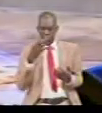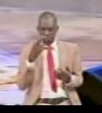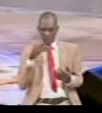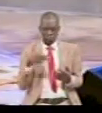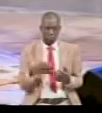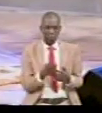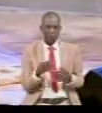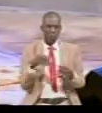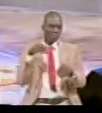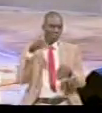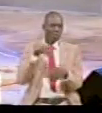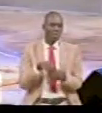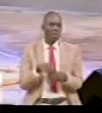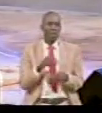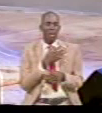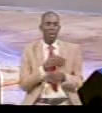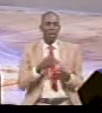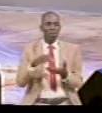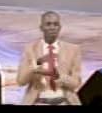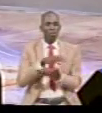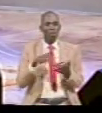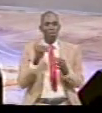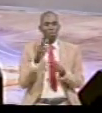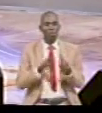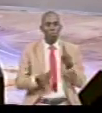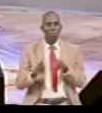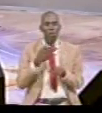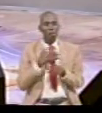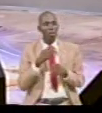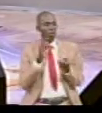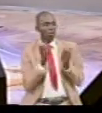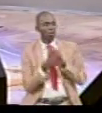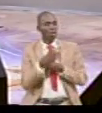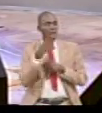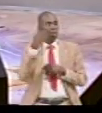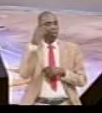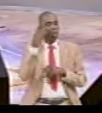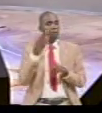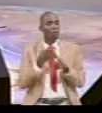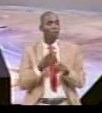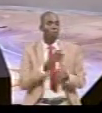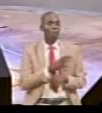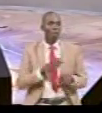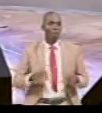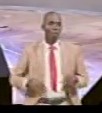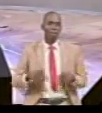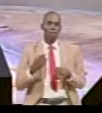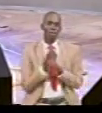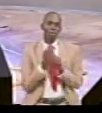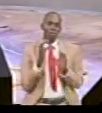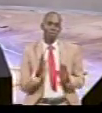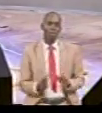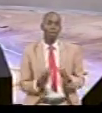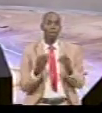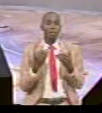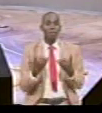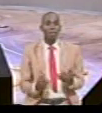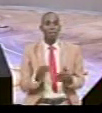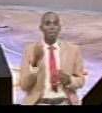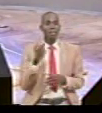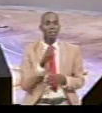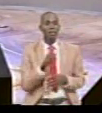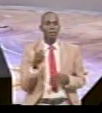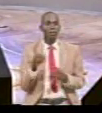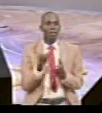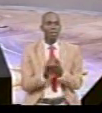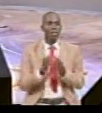the people and turn away their eyes from Christ the Savior. Thou therefore that